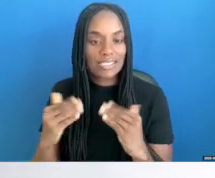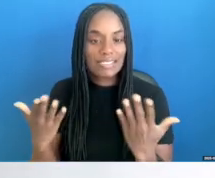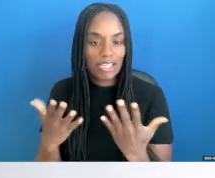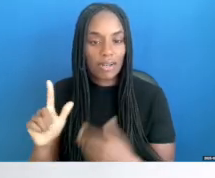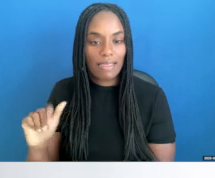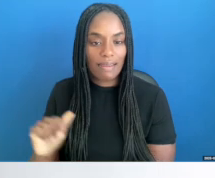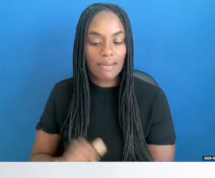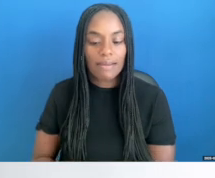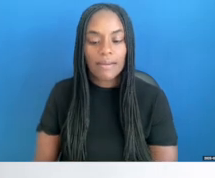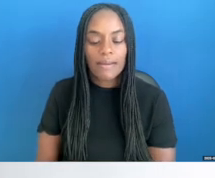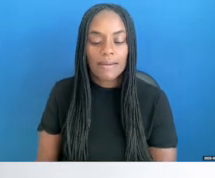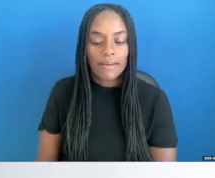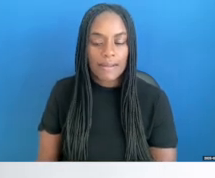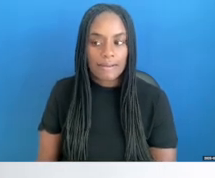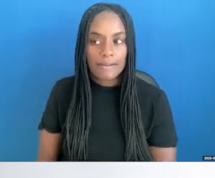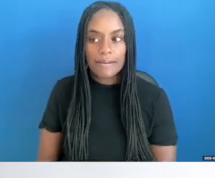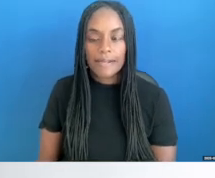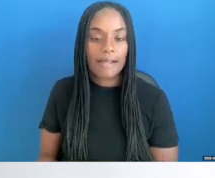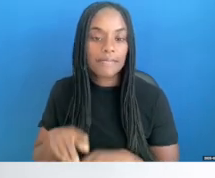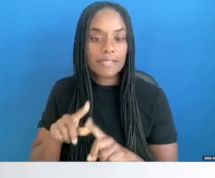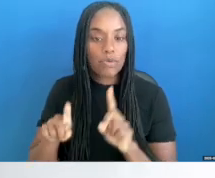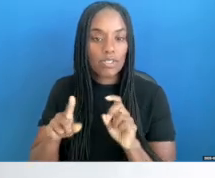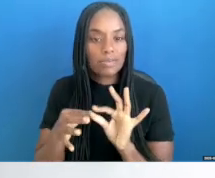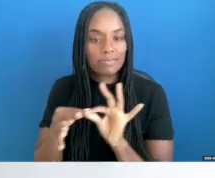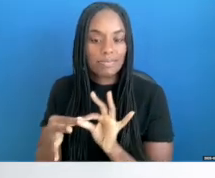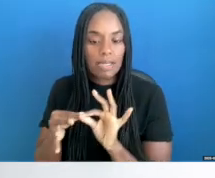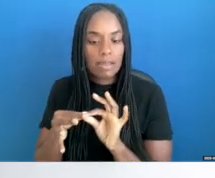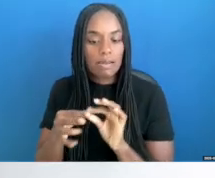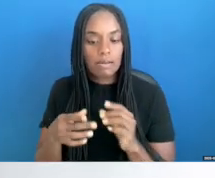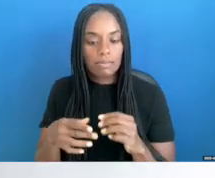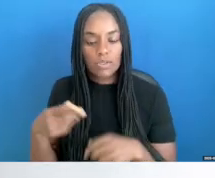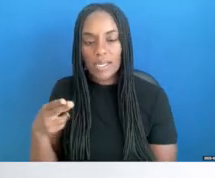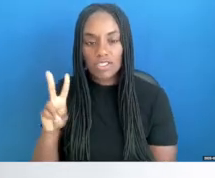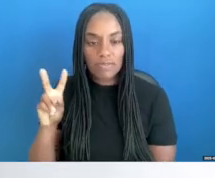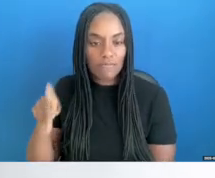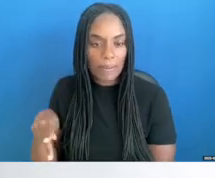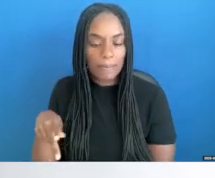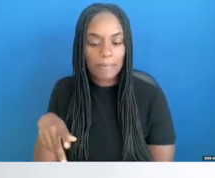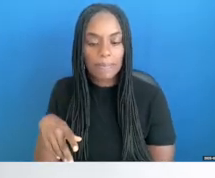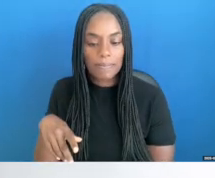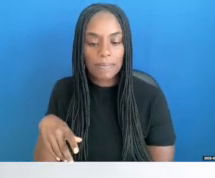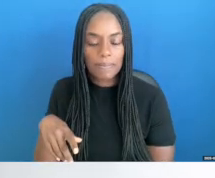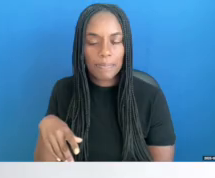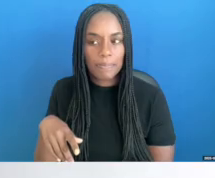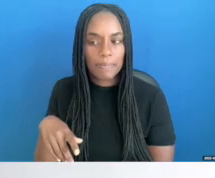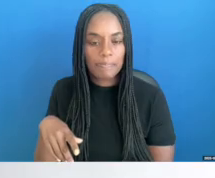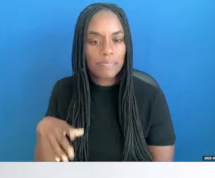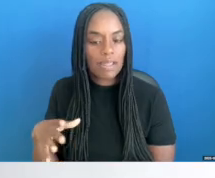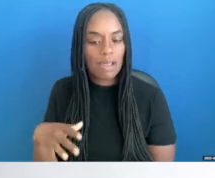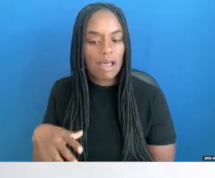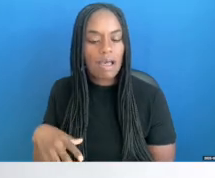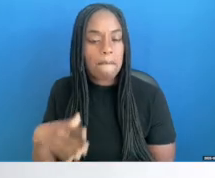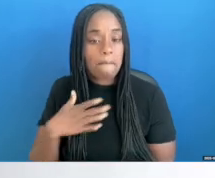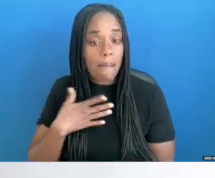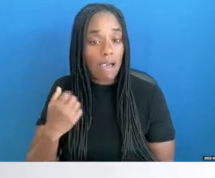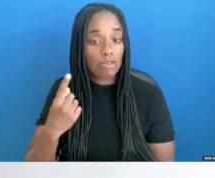I had a couple questions, particularly around HVIP. It's my understanding that there will be a new